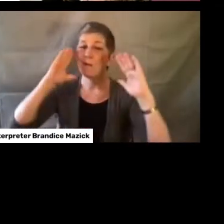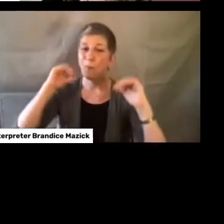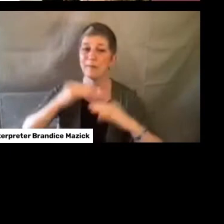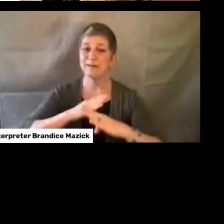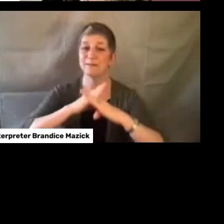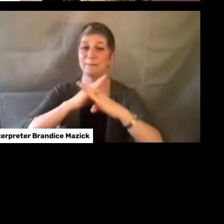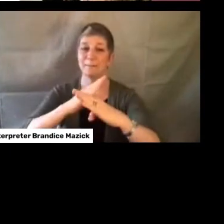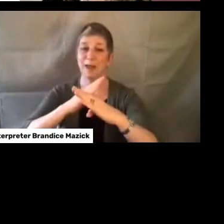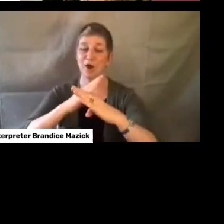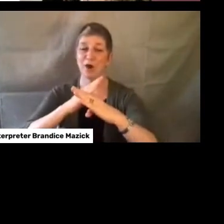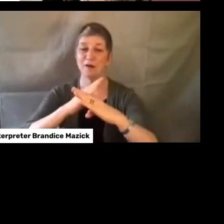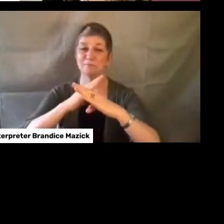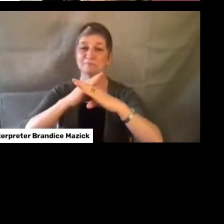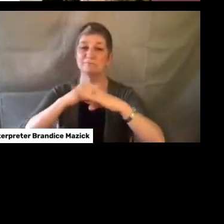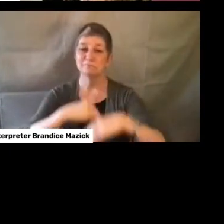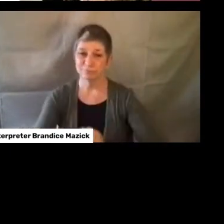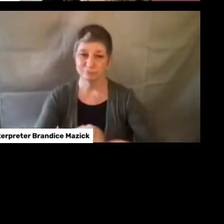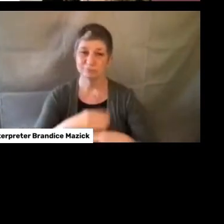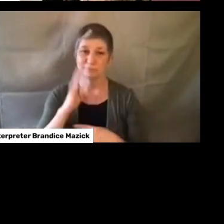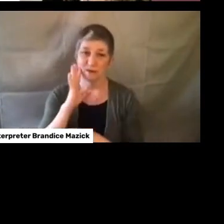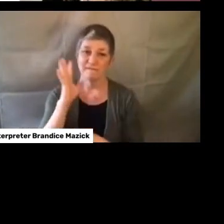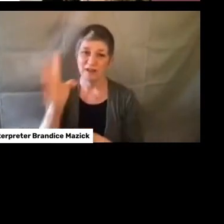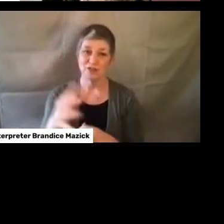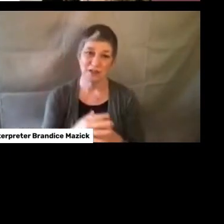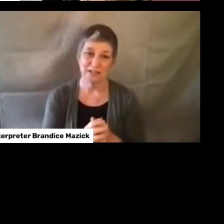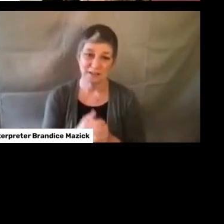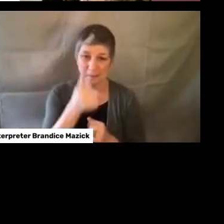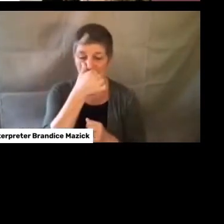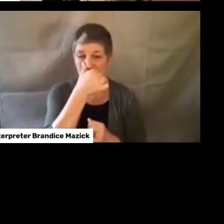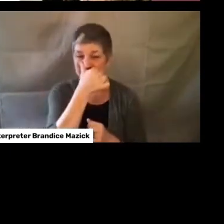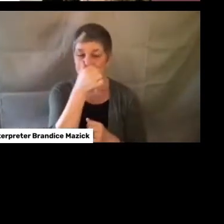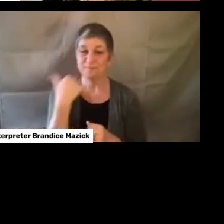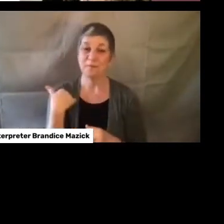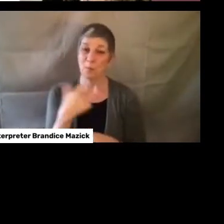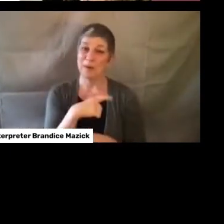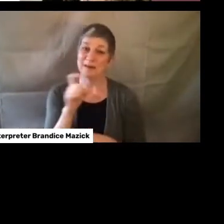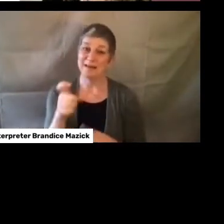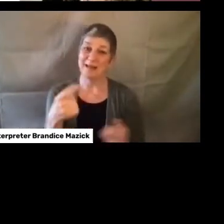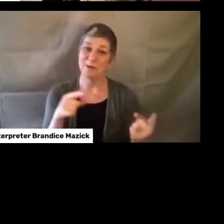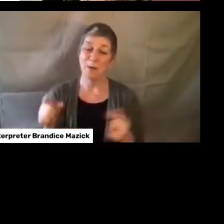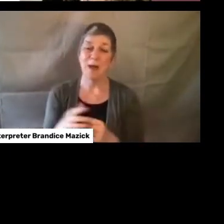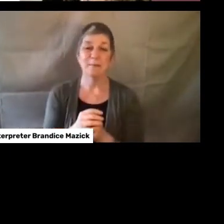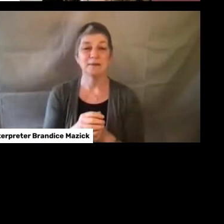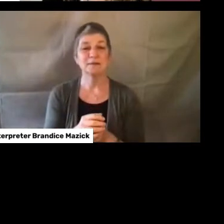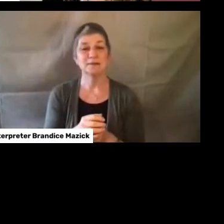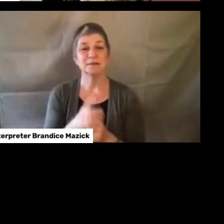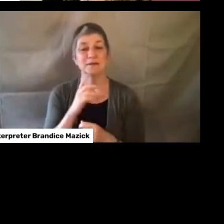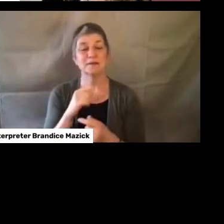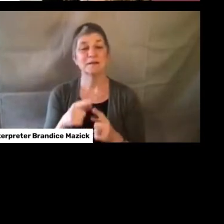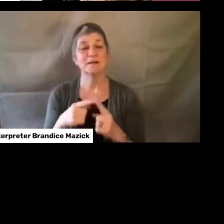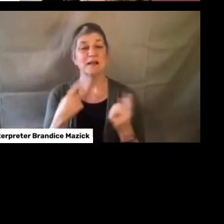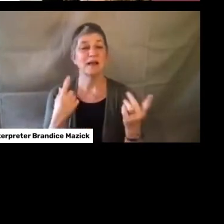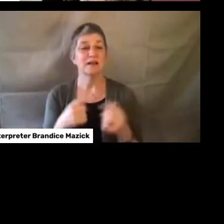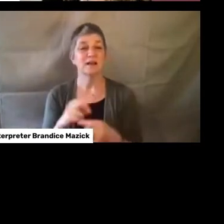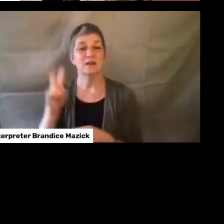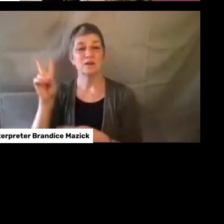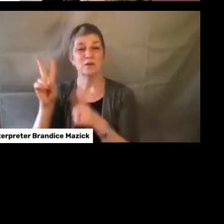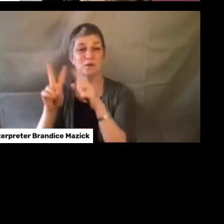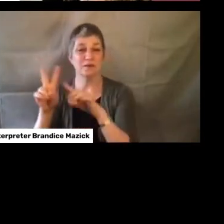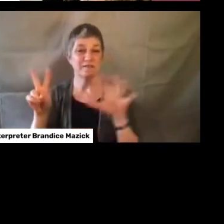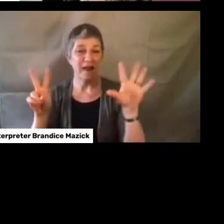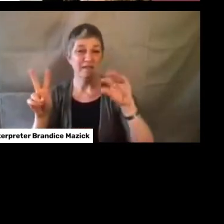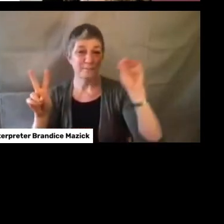barriers at some point will go down, because we need them. Only 2 to 5% of